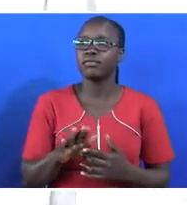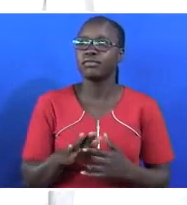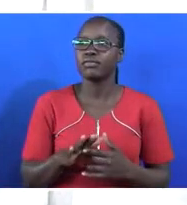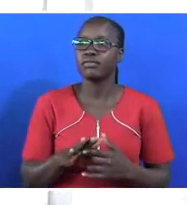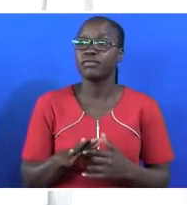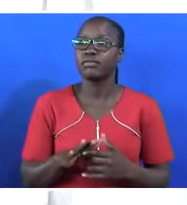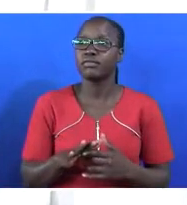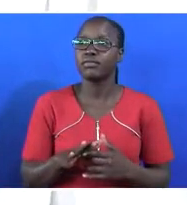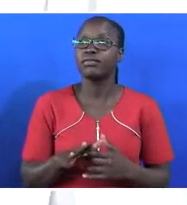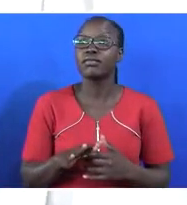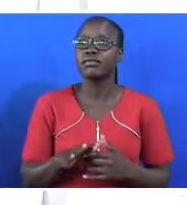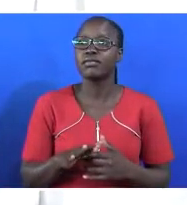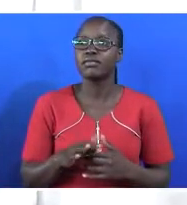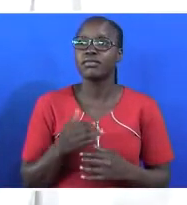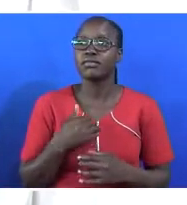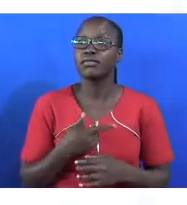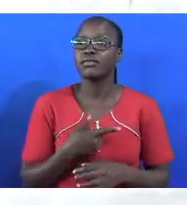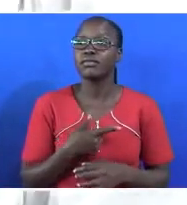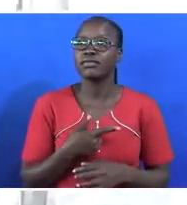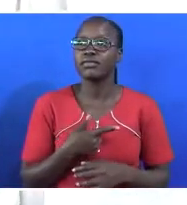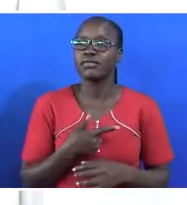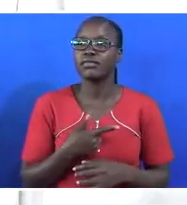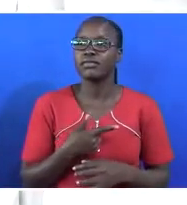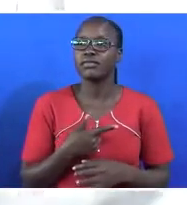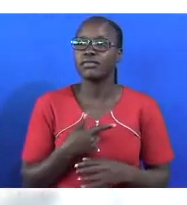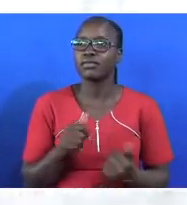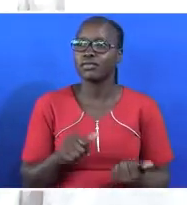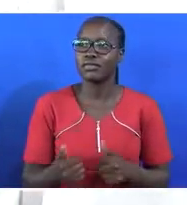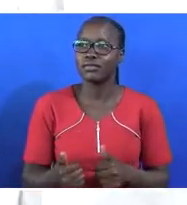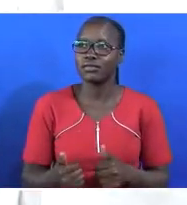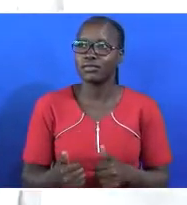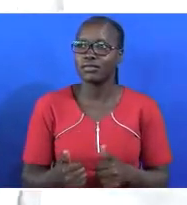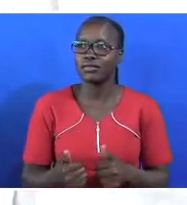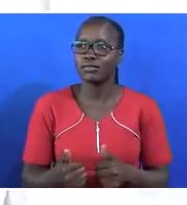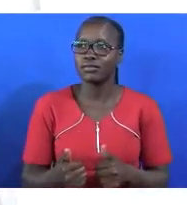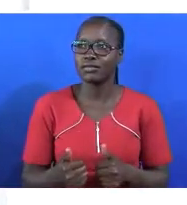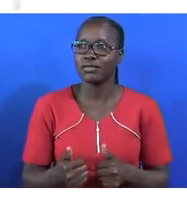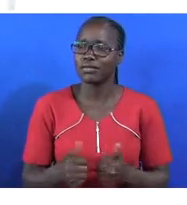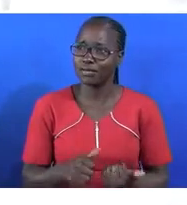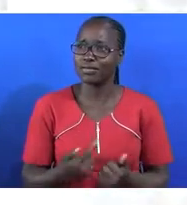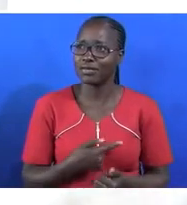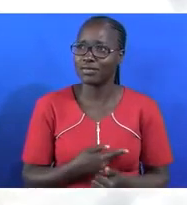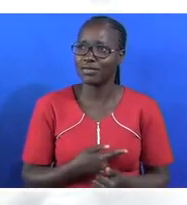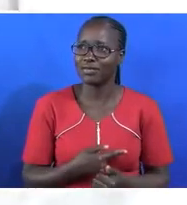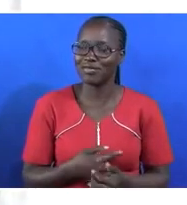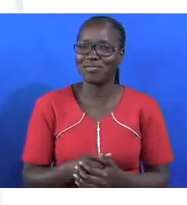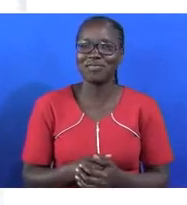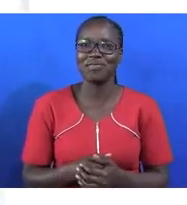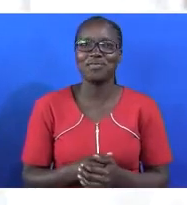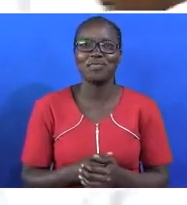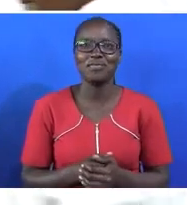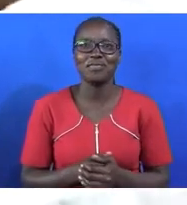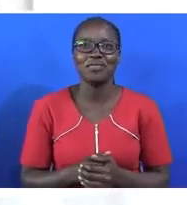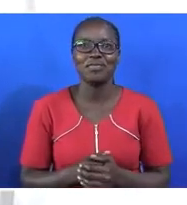Jesus can still save you. Jesus is powerful to save. Is there anyone else who's coming?